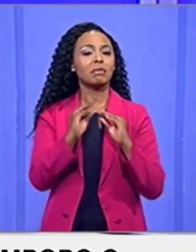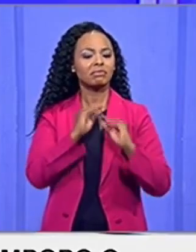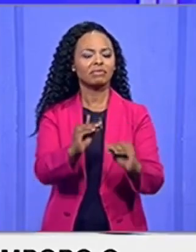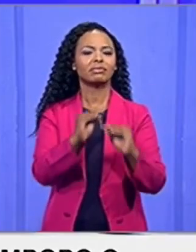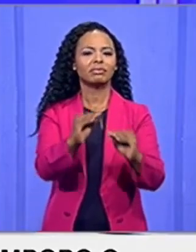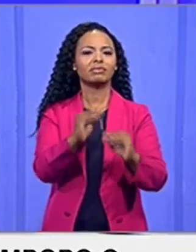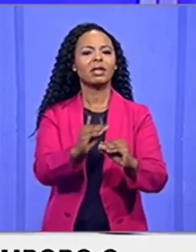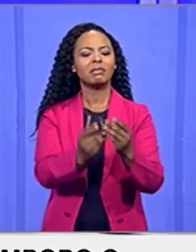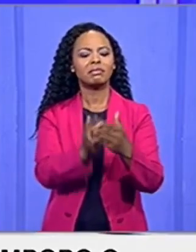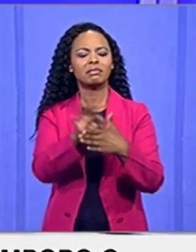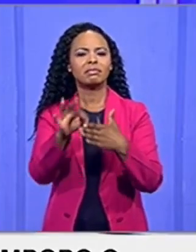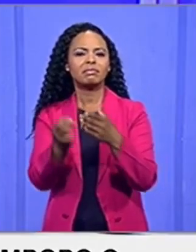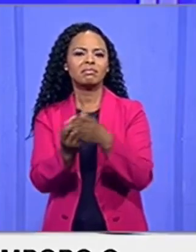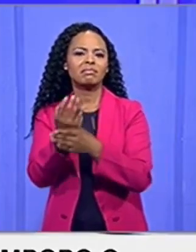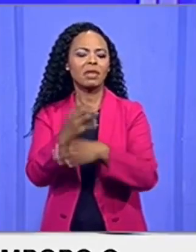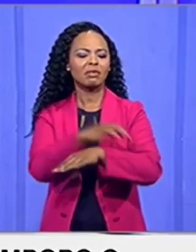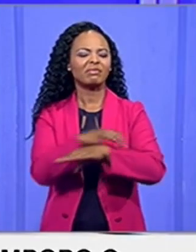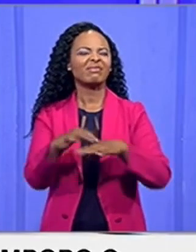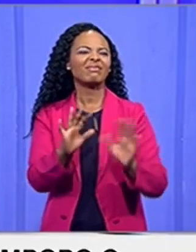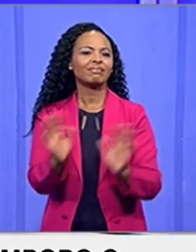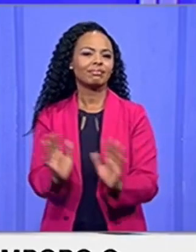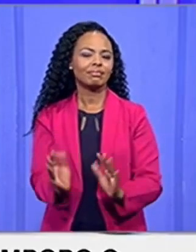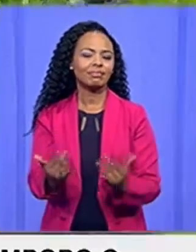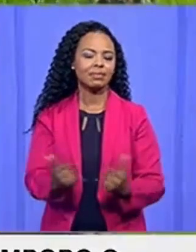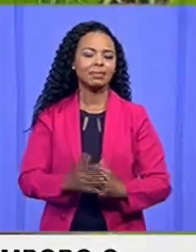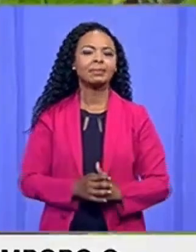ga ditshingwana tsa merogo.